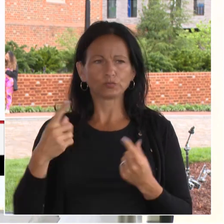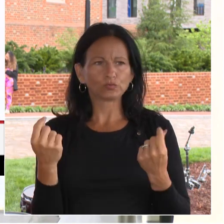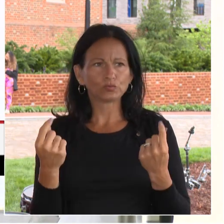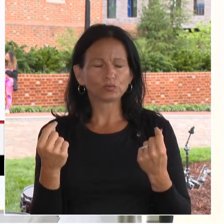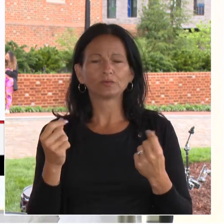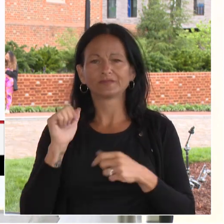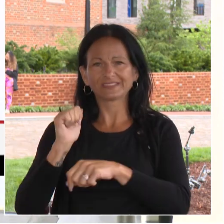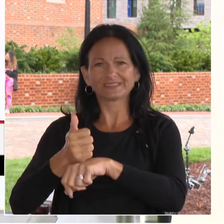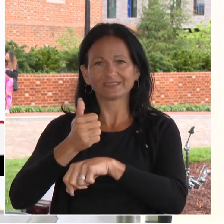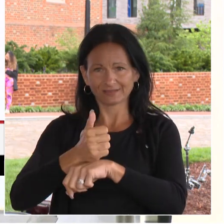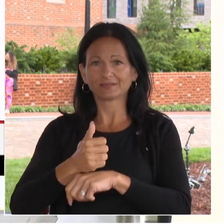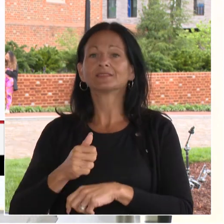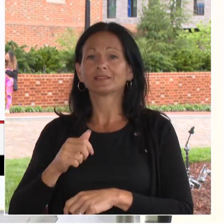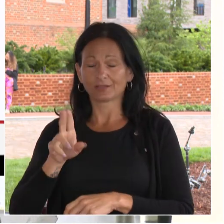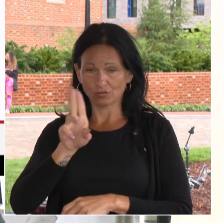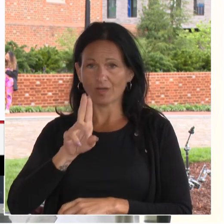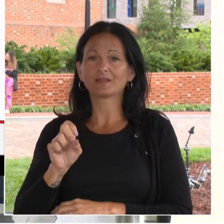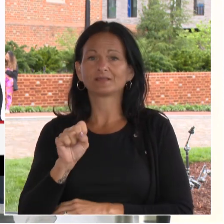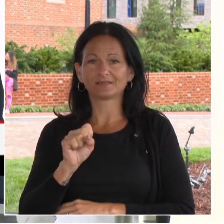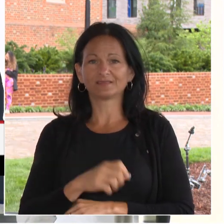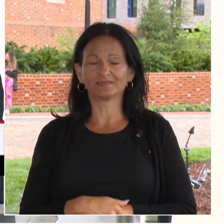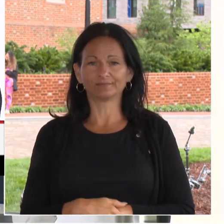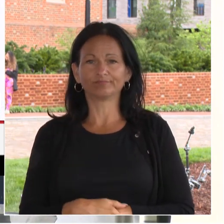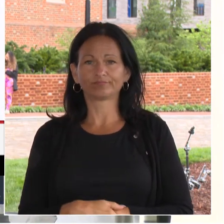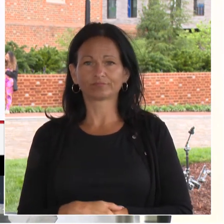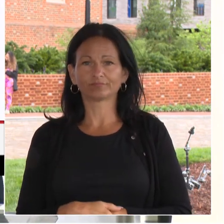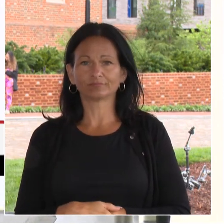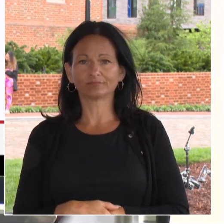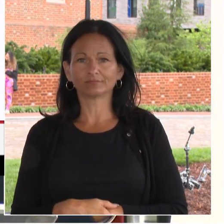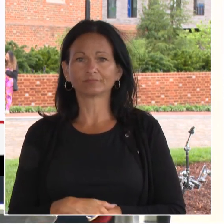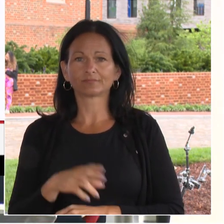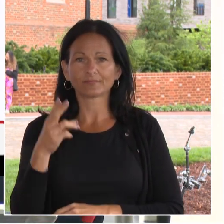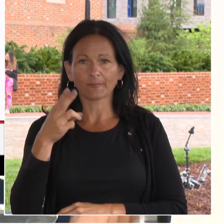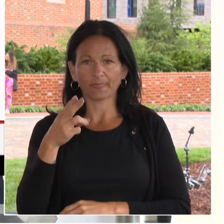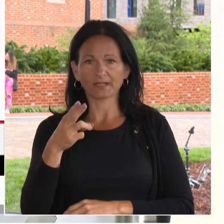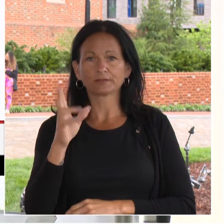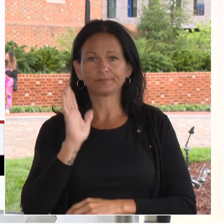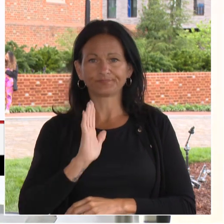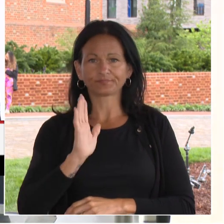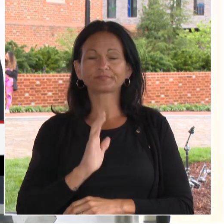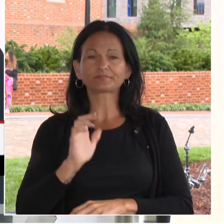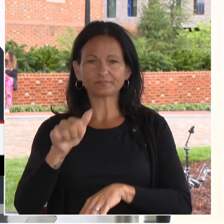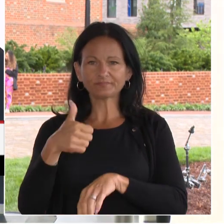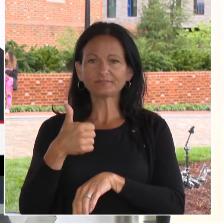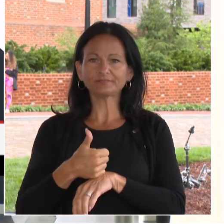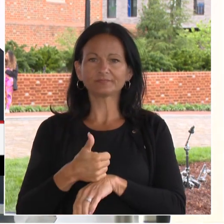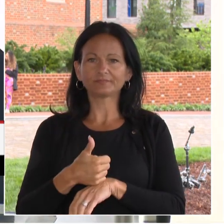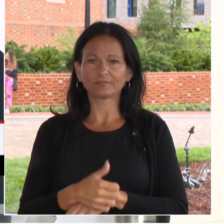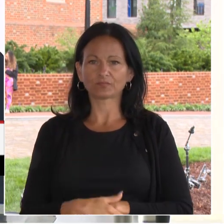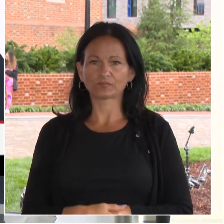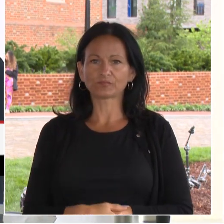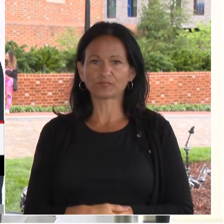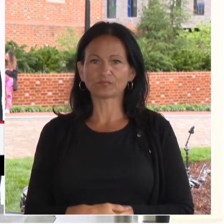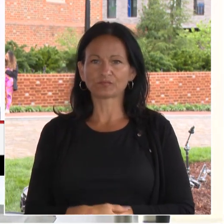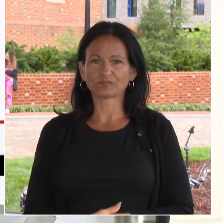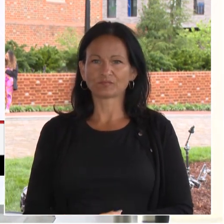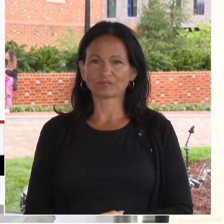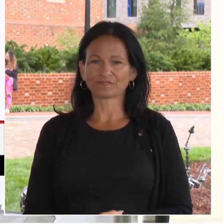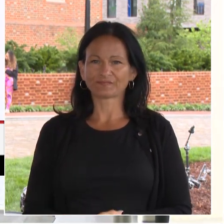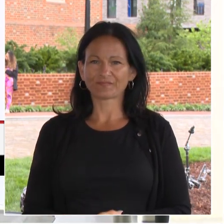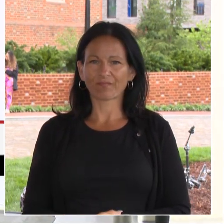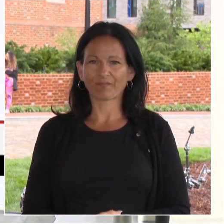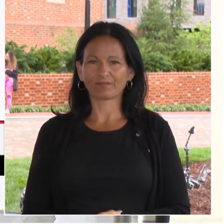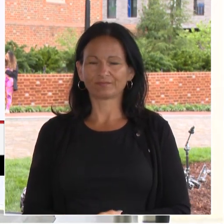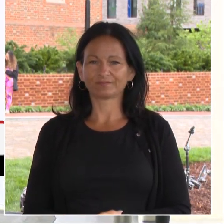tall heritage trees to this lawn where we're gathered here today. Or maybe how we held up a National Historic Landmark building